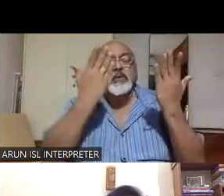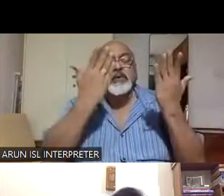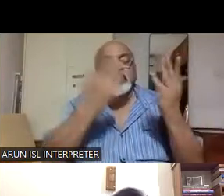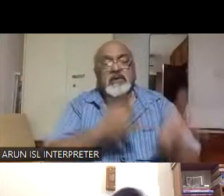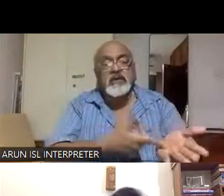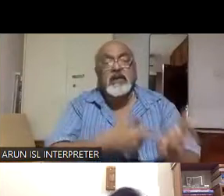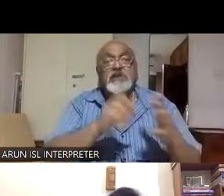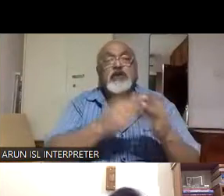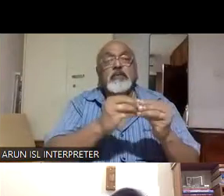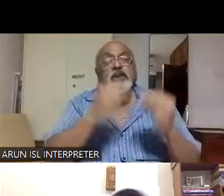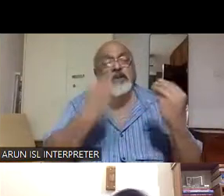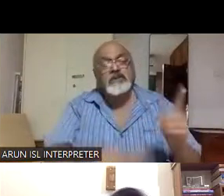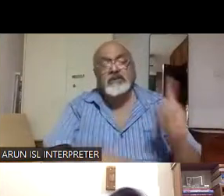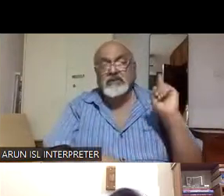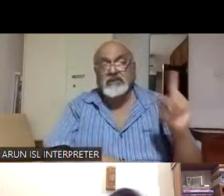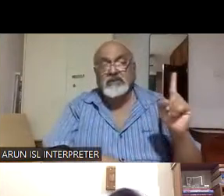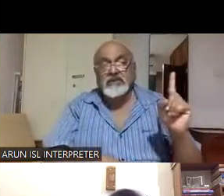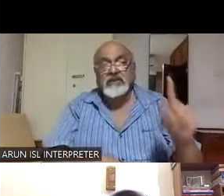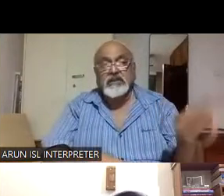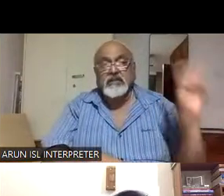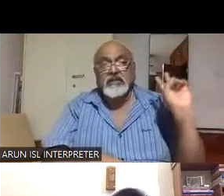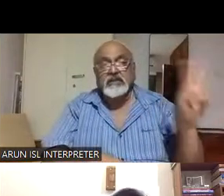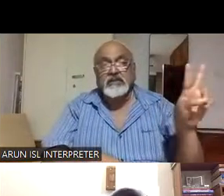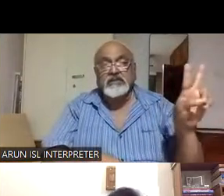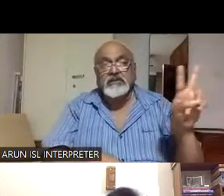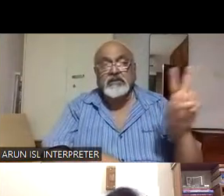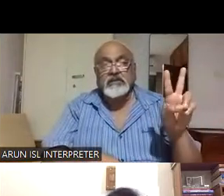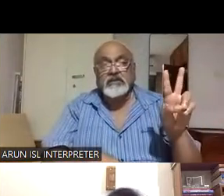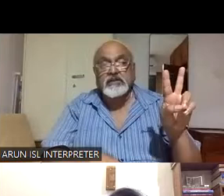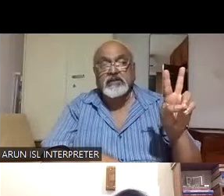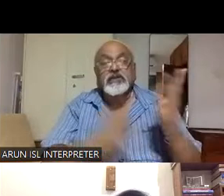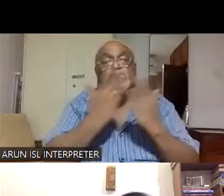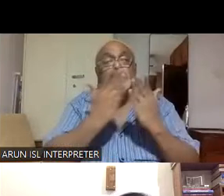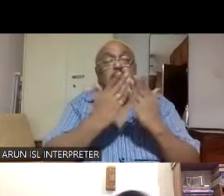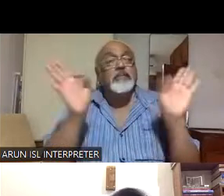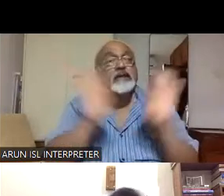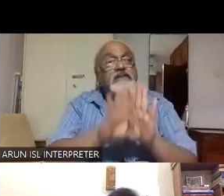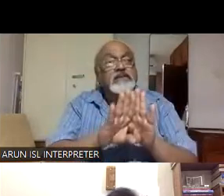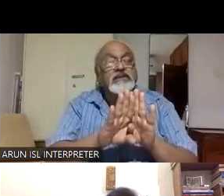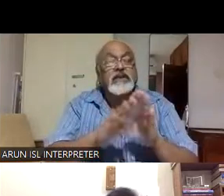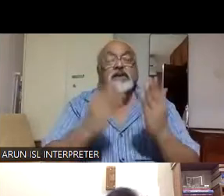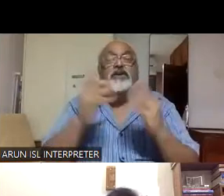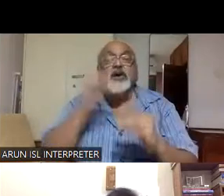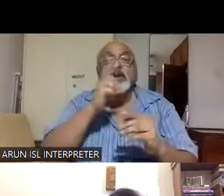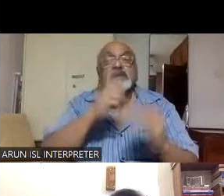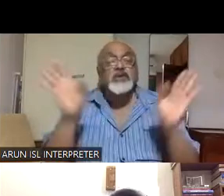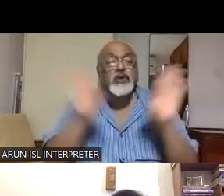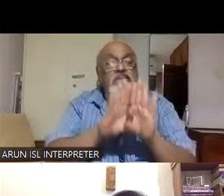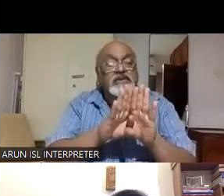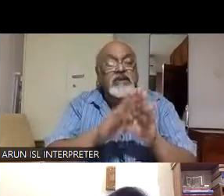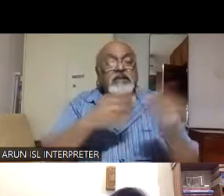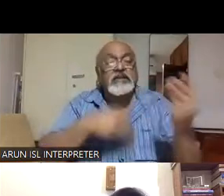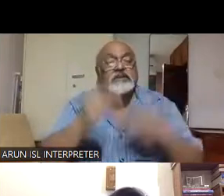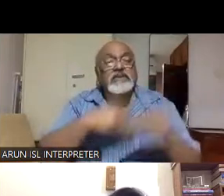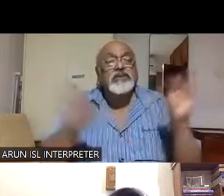their jobs. Number two, with the shutting down of the schools, shutting down of the businesses, people stayed